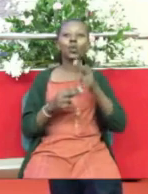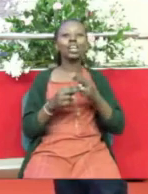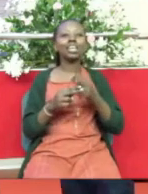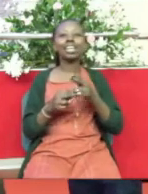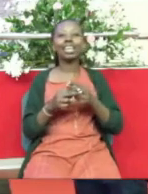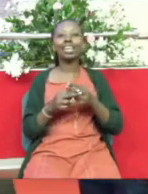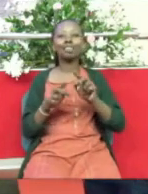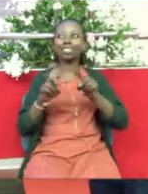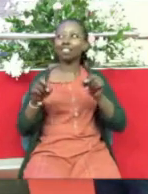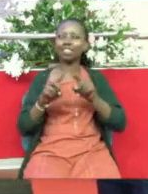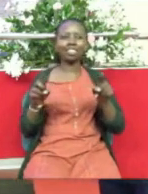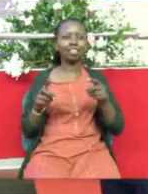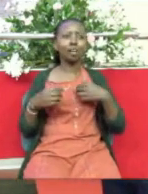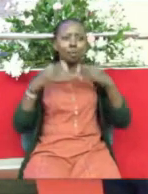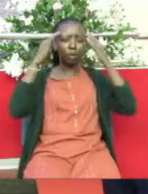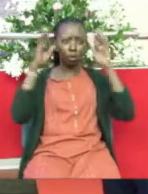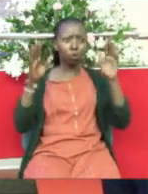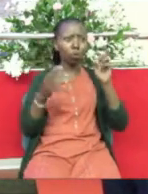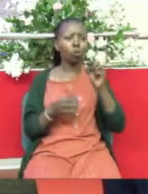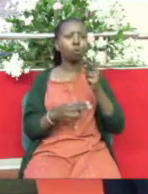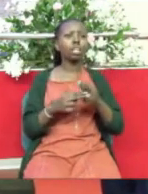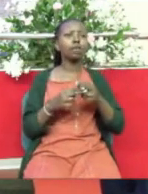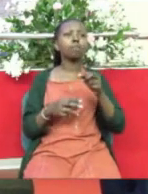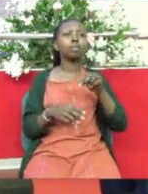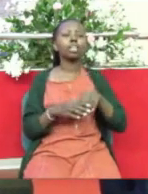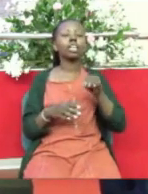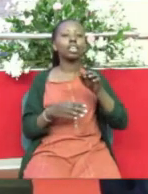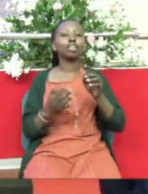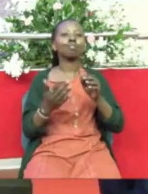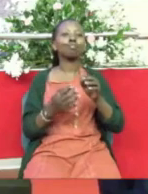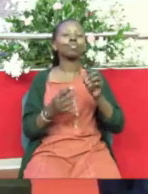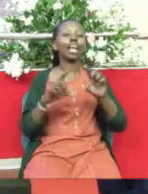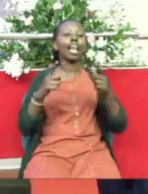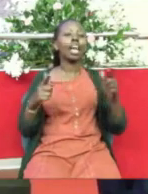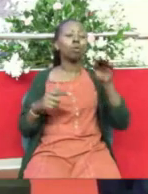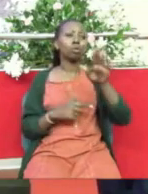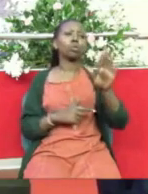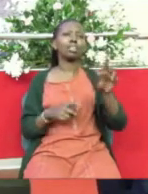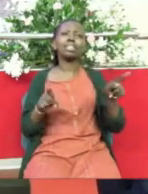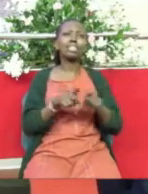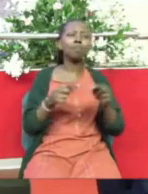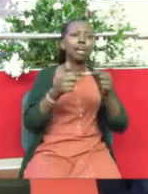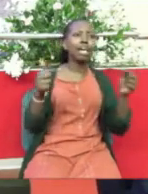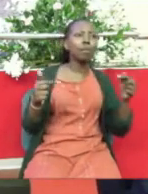I don't know what you call it in your mother tongue. And you know that's what the enemy wants to keep. He comes into your marriage, he goes like,